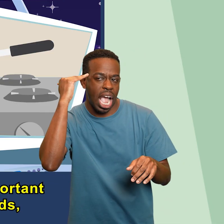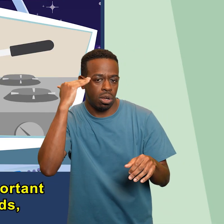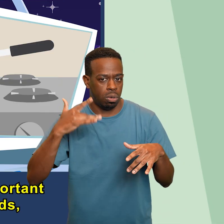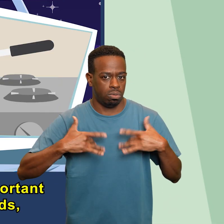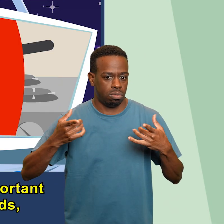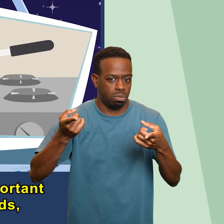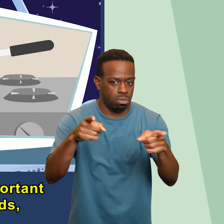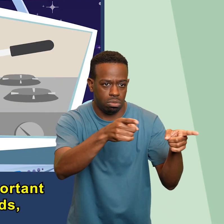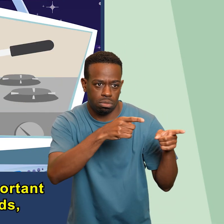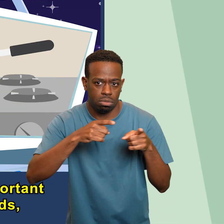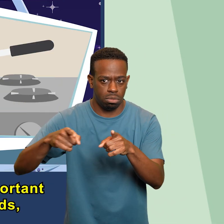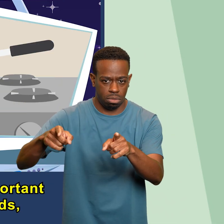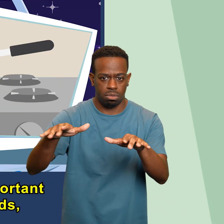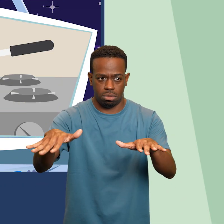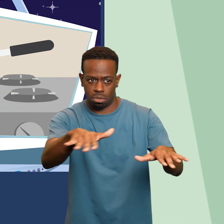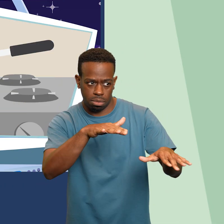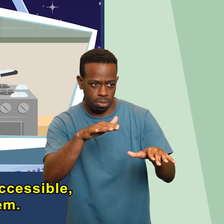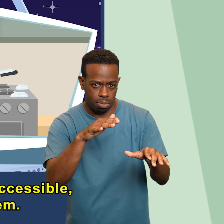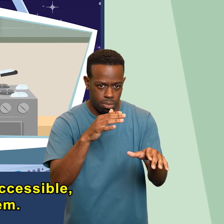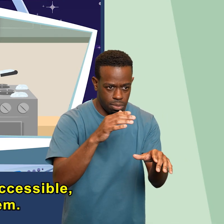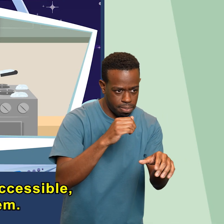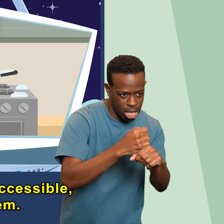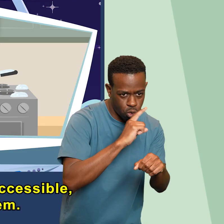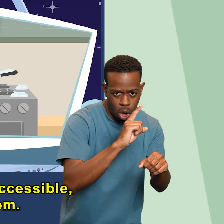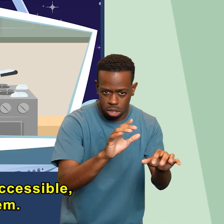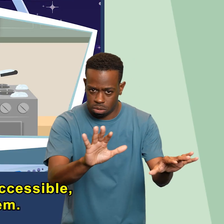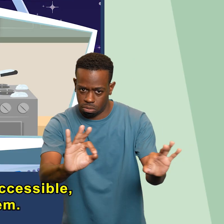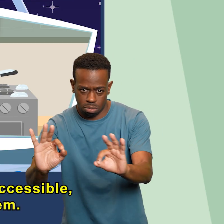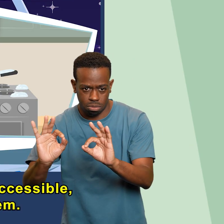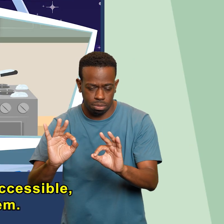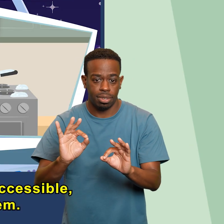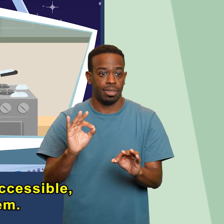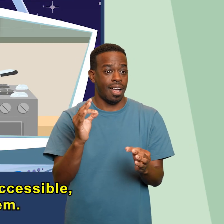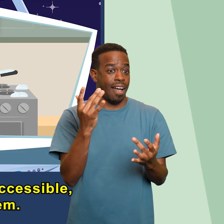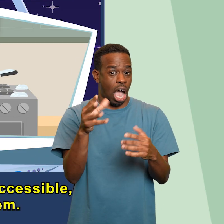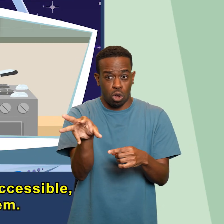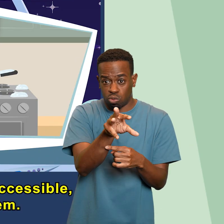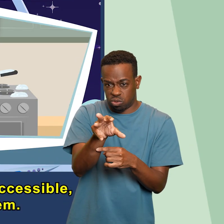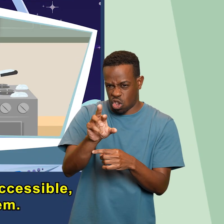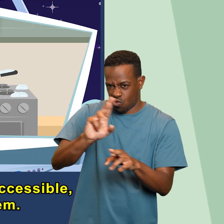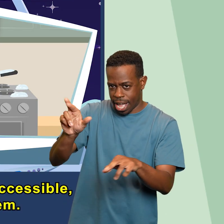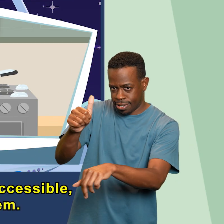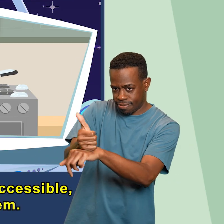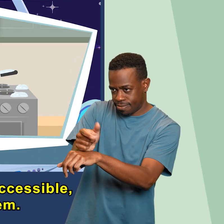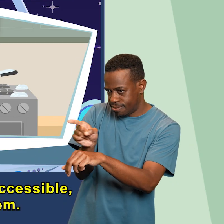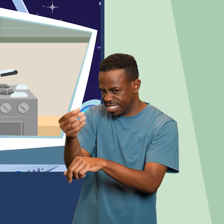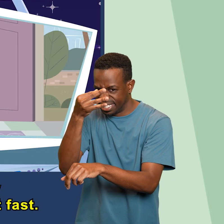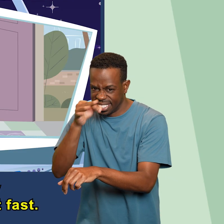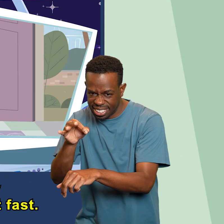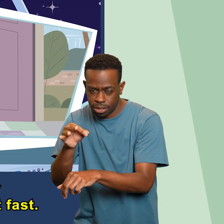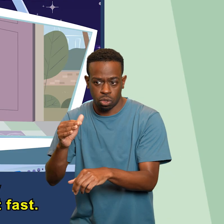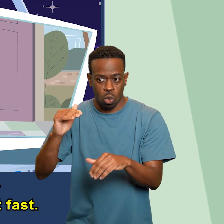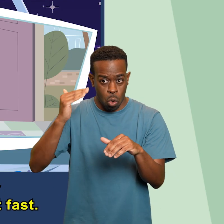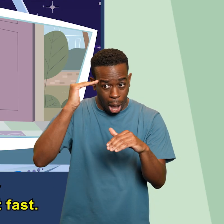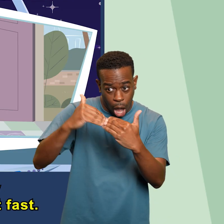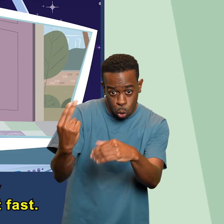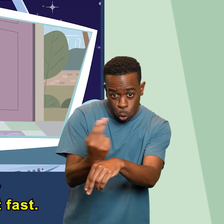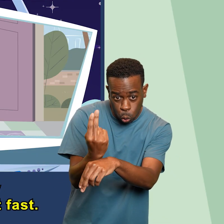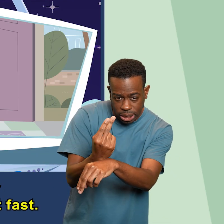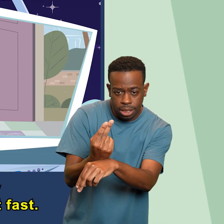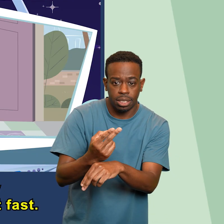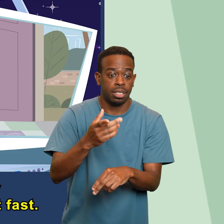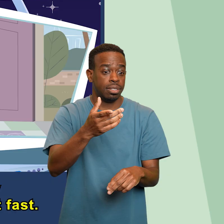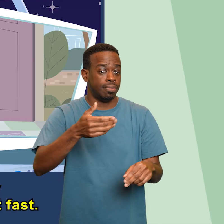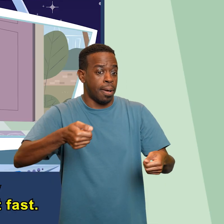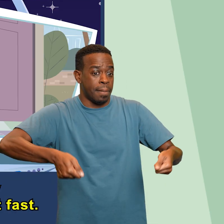to be aware of fire hazards. Have fire extinguishers easily accessible and know how to use them. Have essentials ready in case